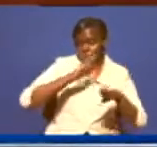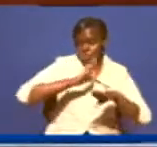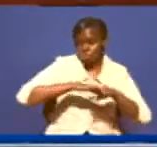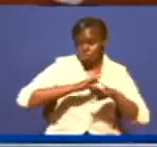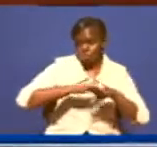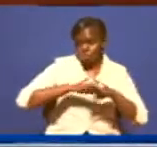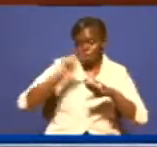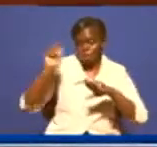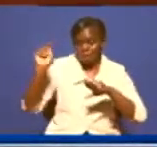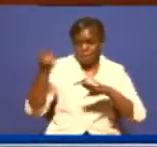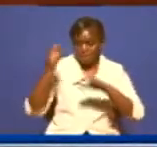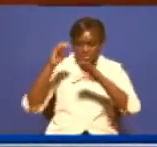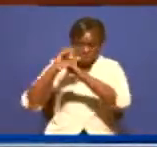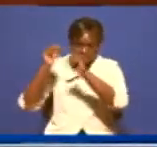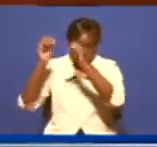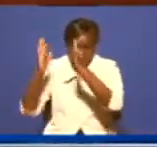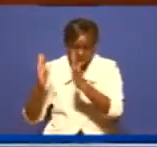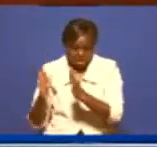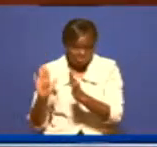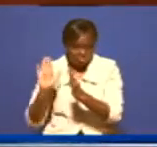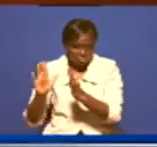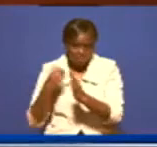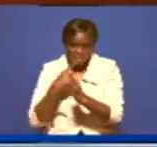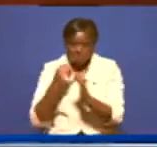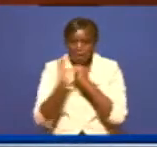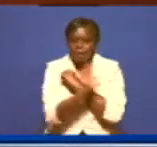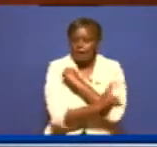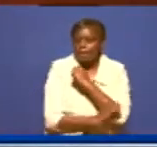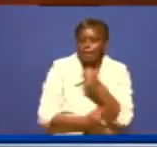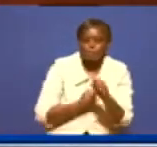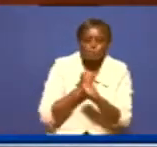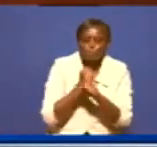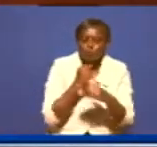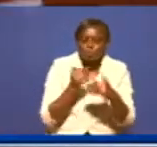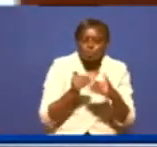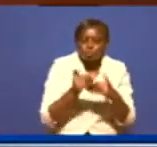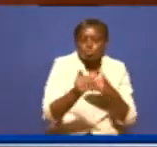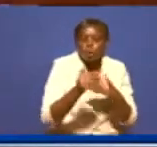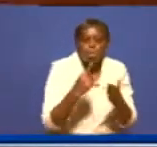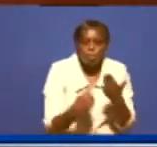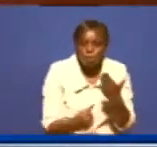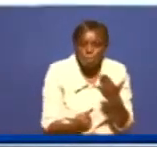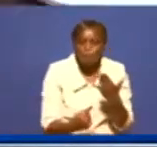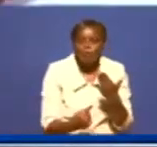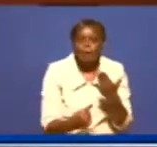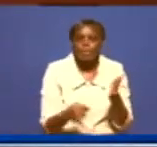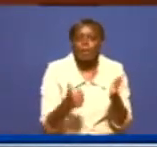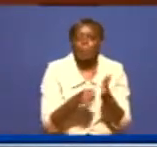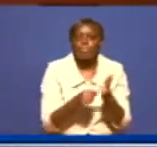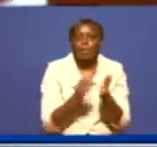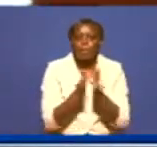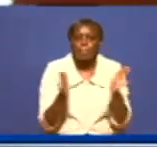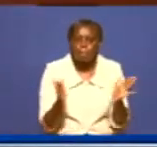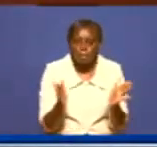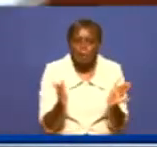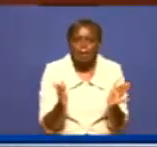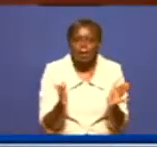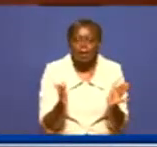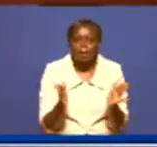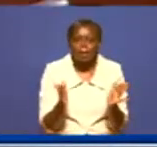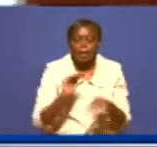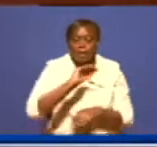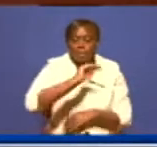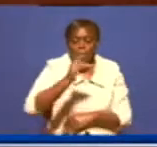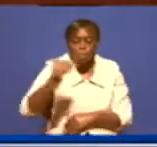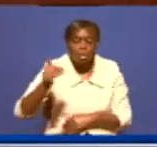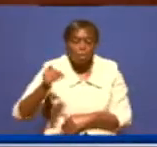presidential candidate should tell the country what they will do, because in this city, the biggest problem when you walk around this city and it looks